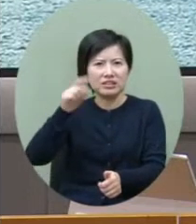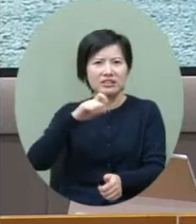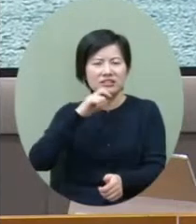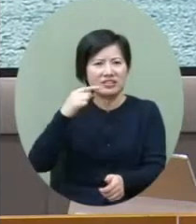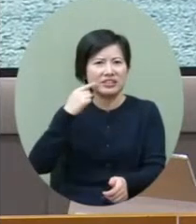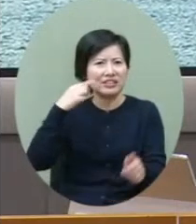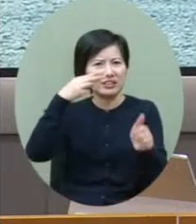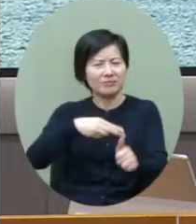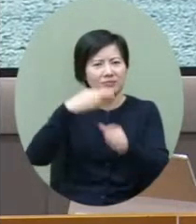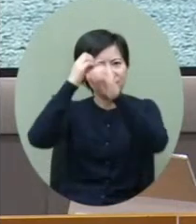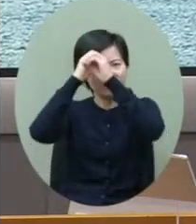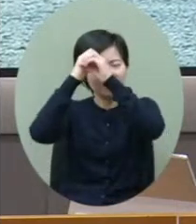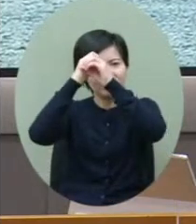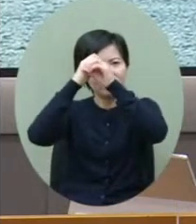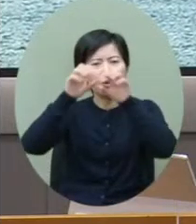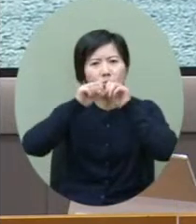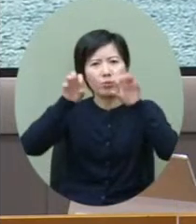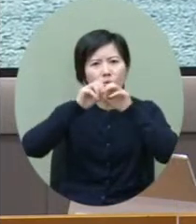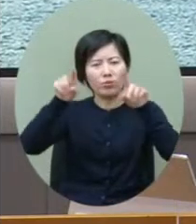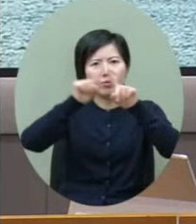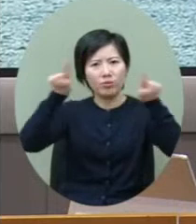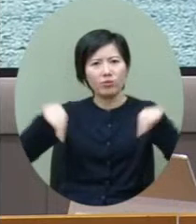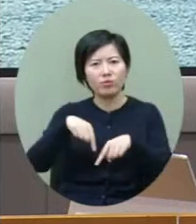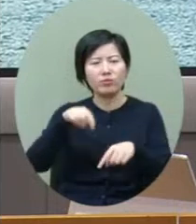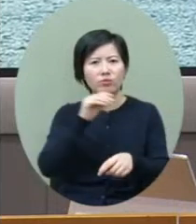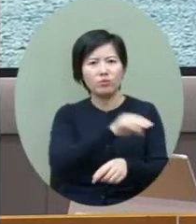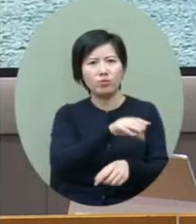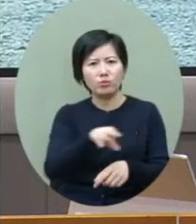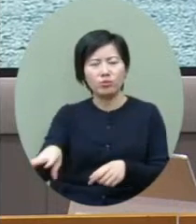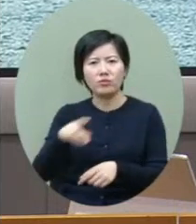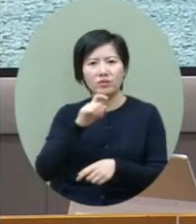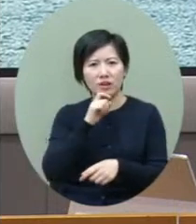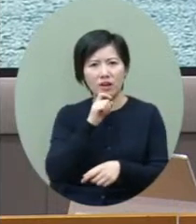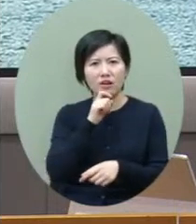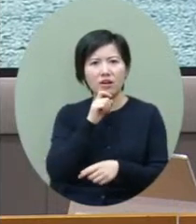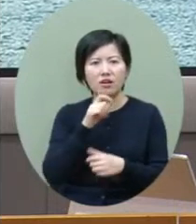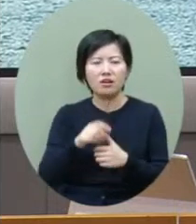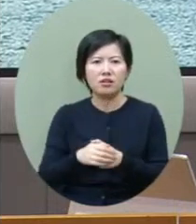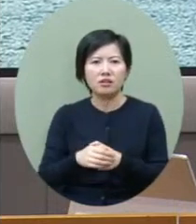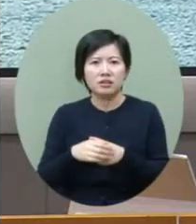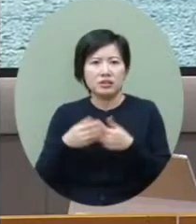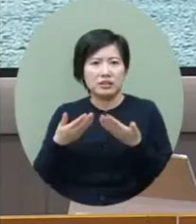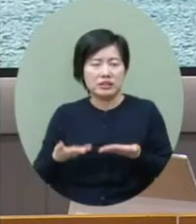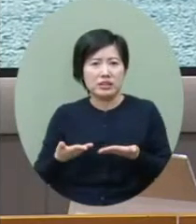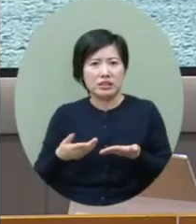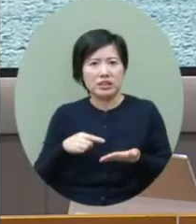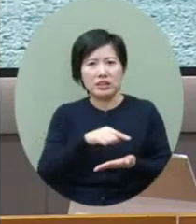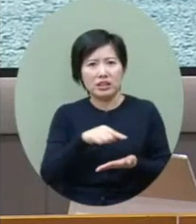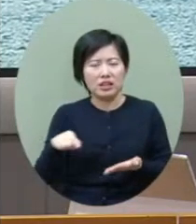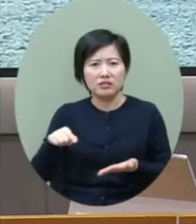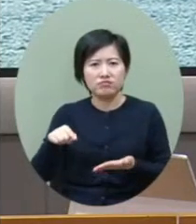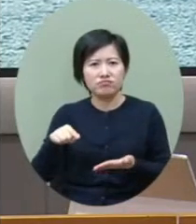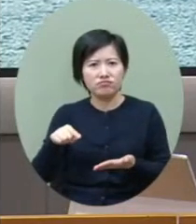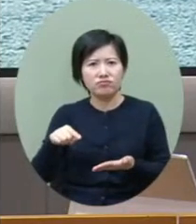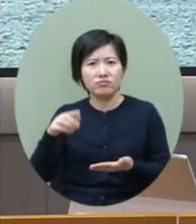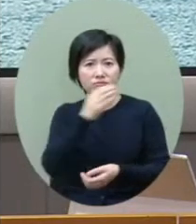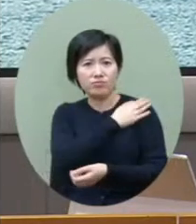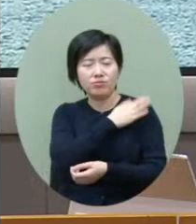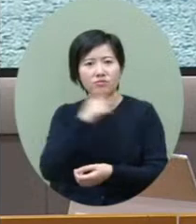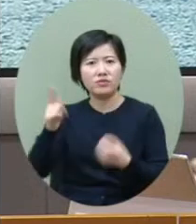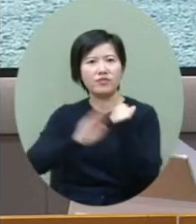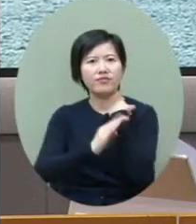public that each day we are issuing new compulsory testing notices, and